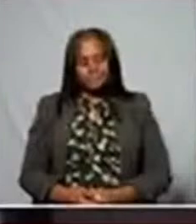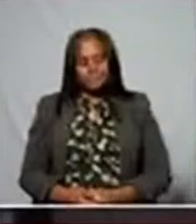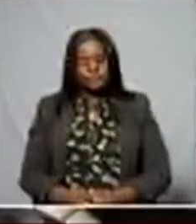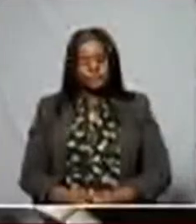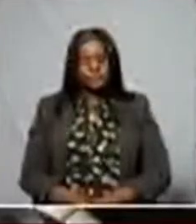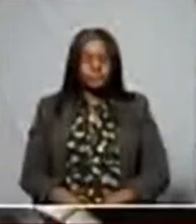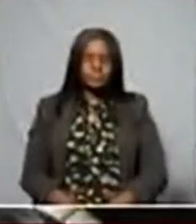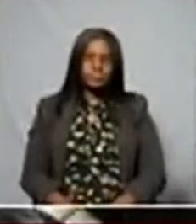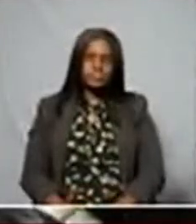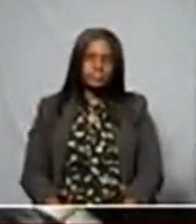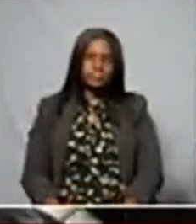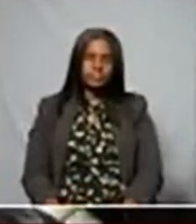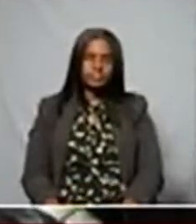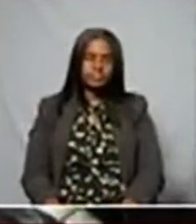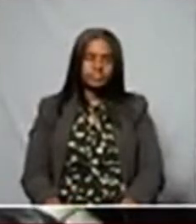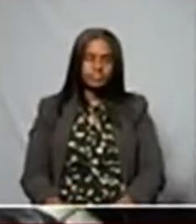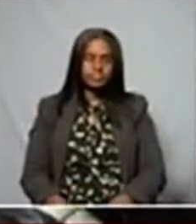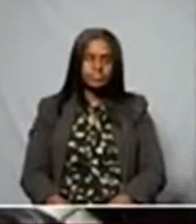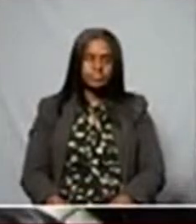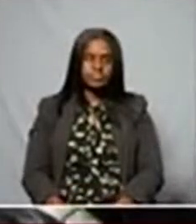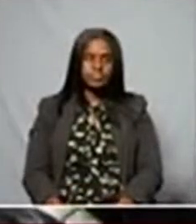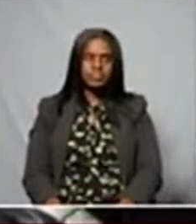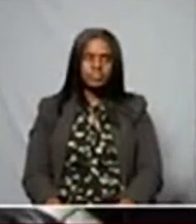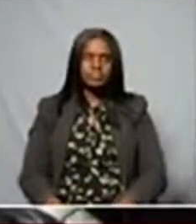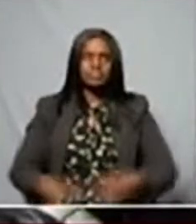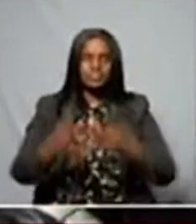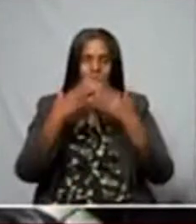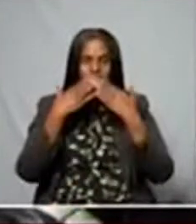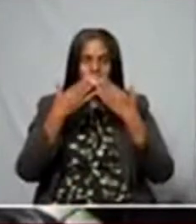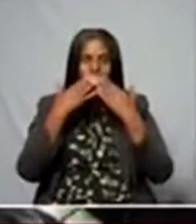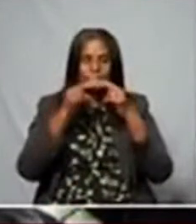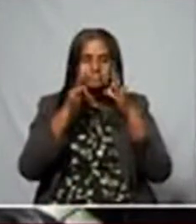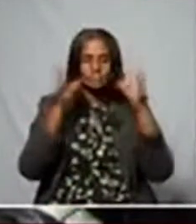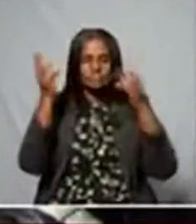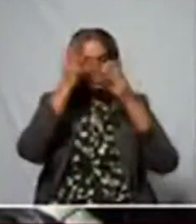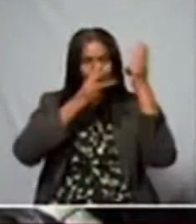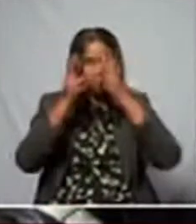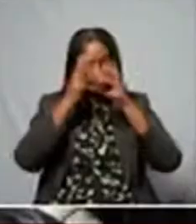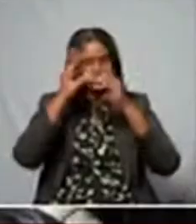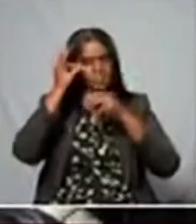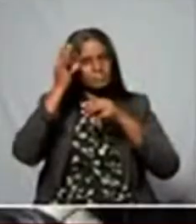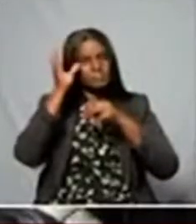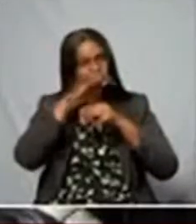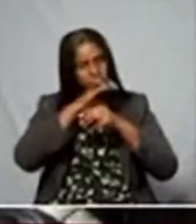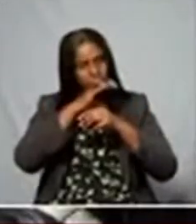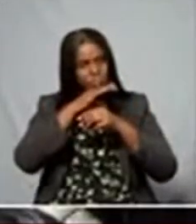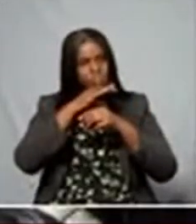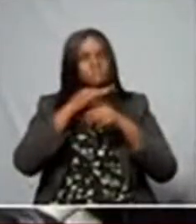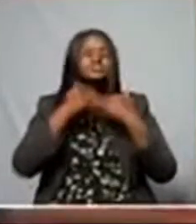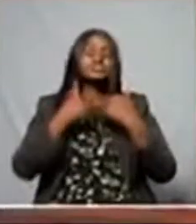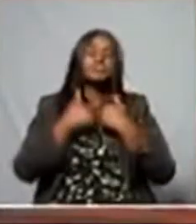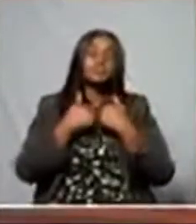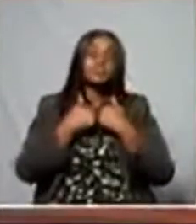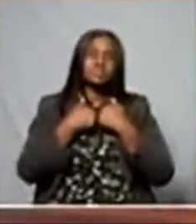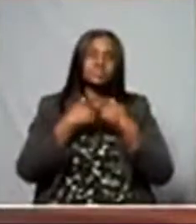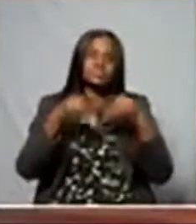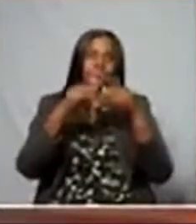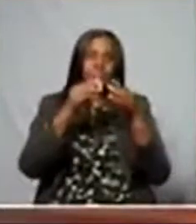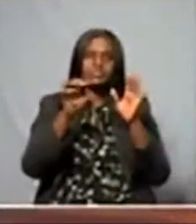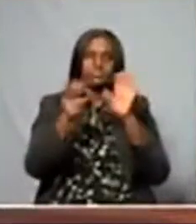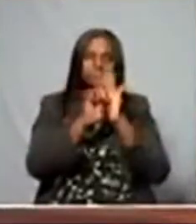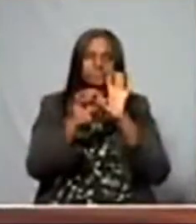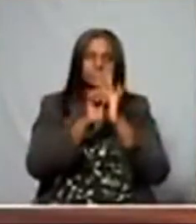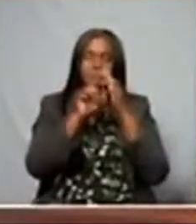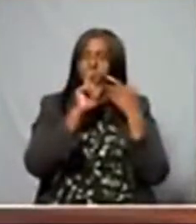Can you respond to that? Oh, thank you very much. That concern, we have taken note of it, and we have, I'll give a practical